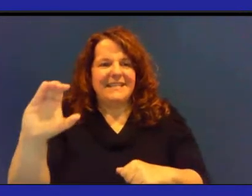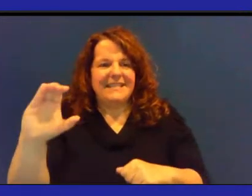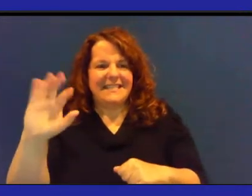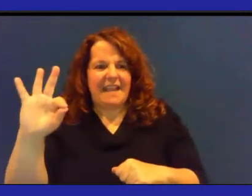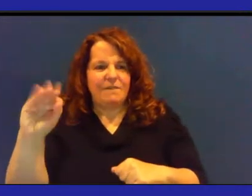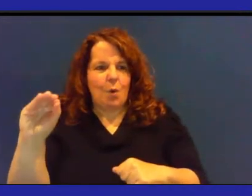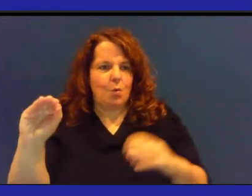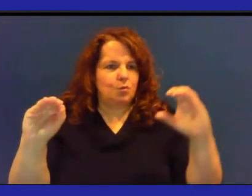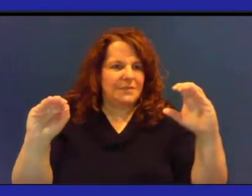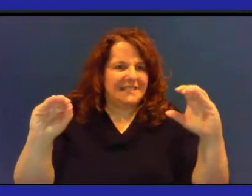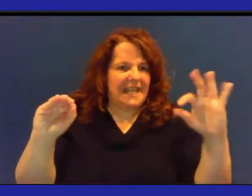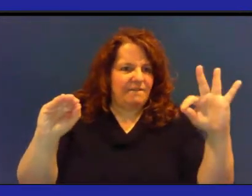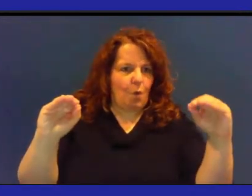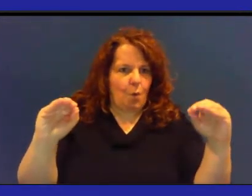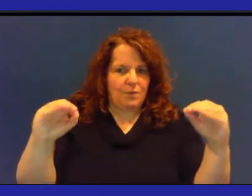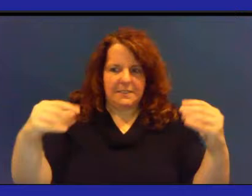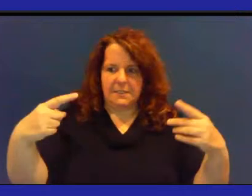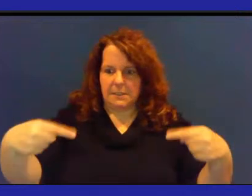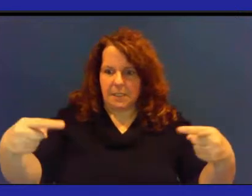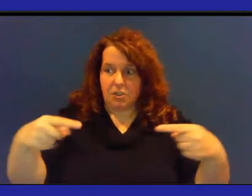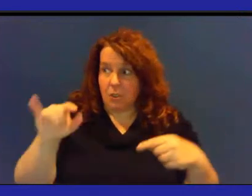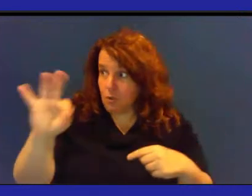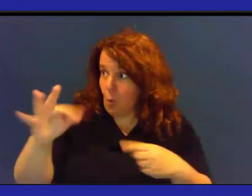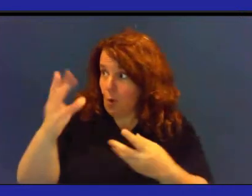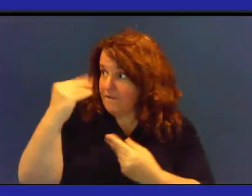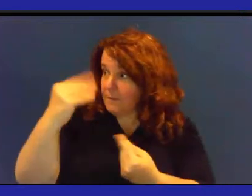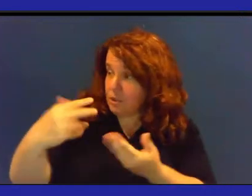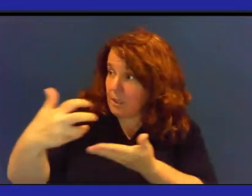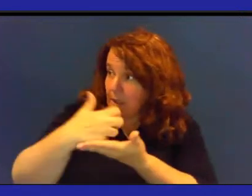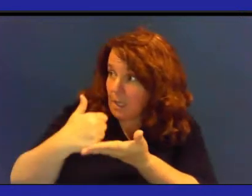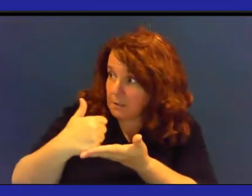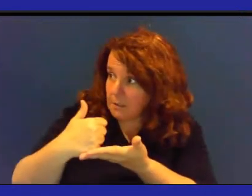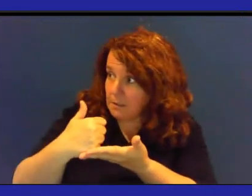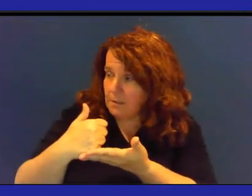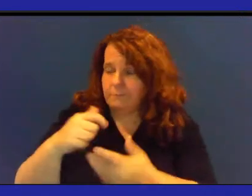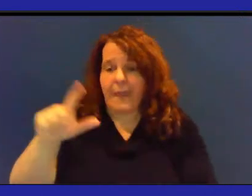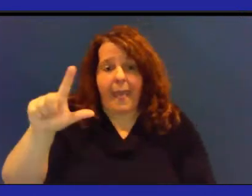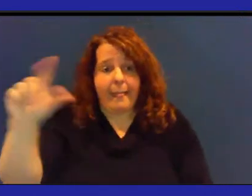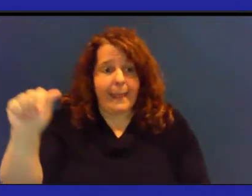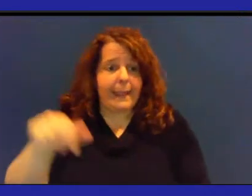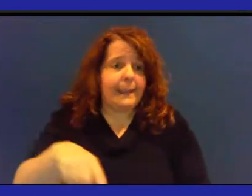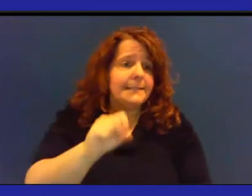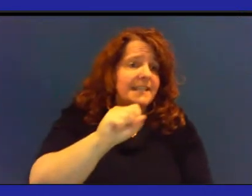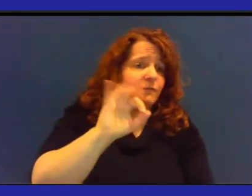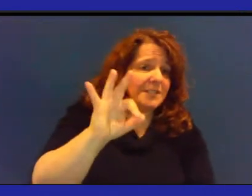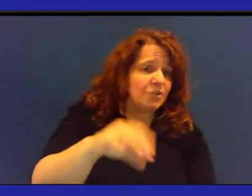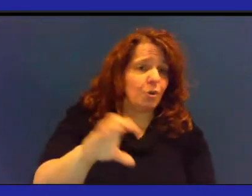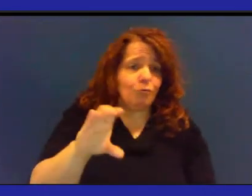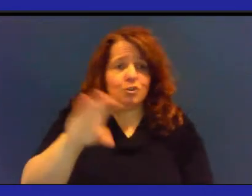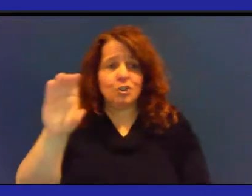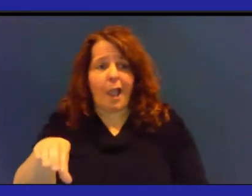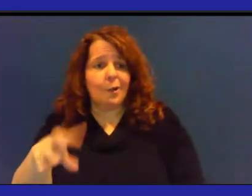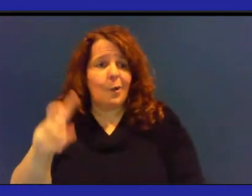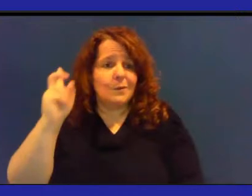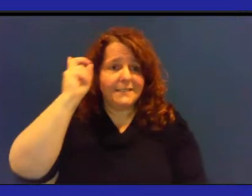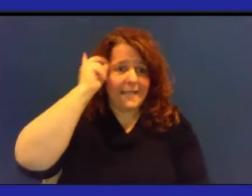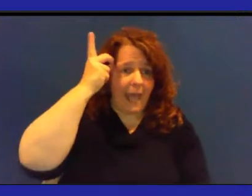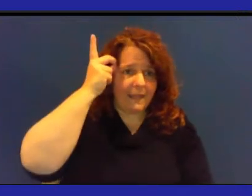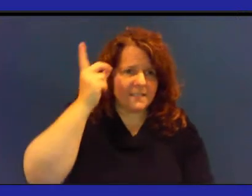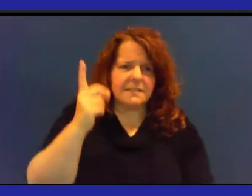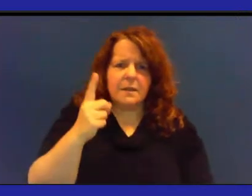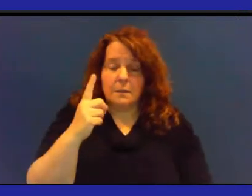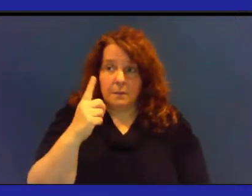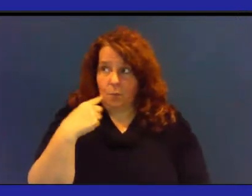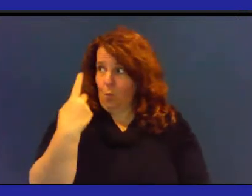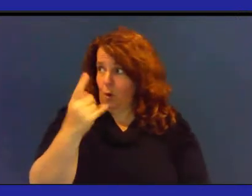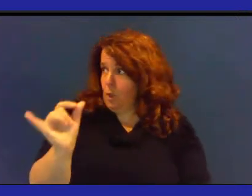of if you cut your data like this, LA County, San Francisco, Chicago, Dallas, what would it look like? Right.